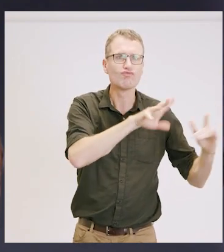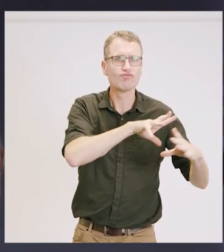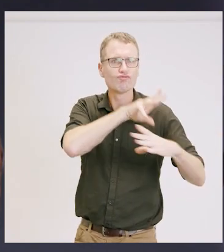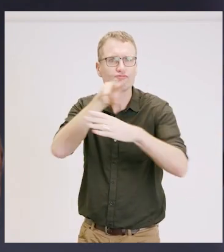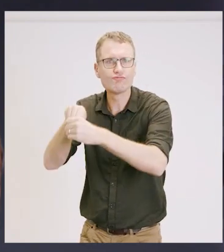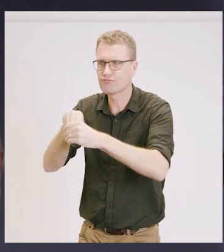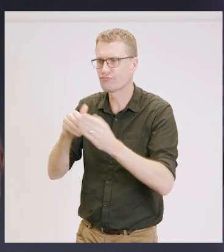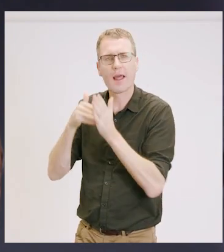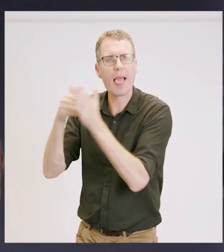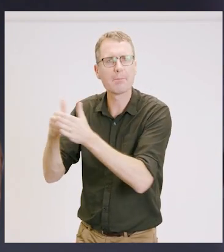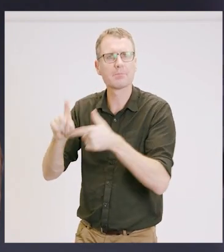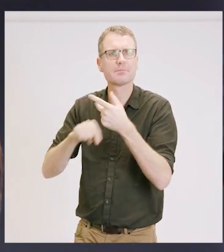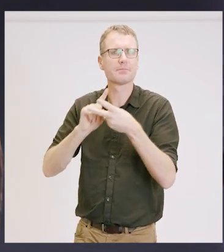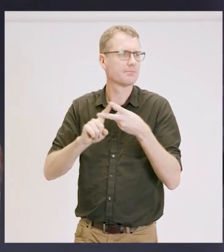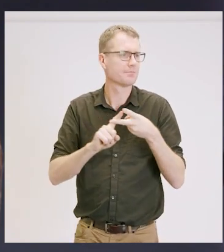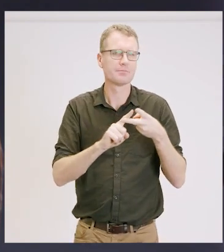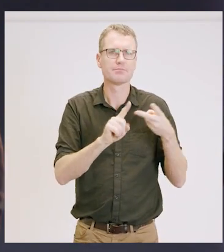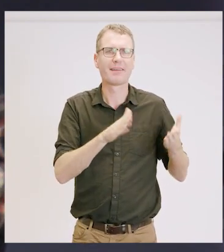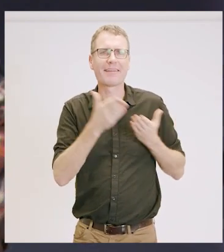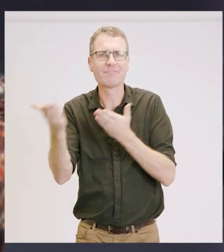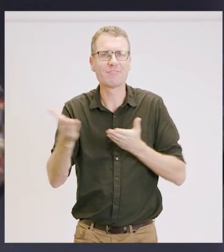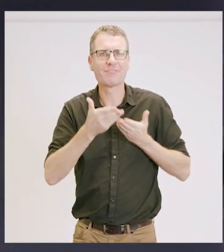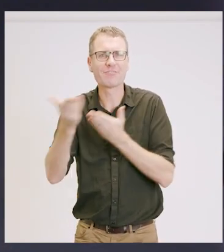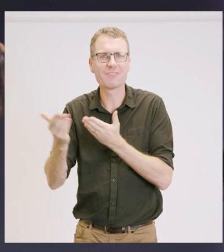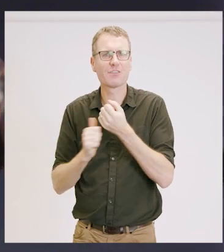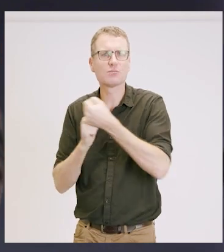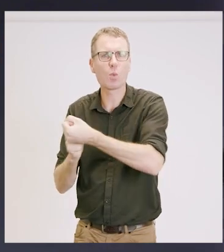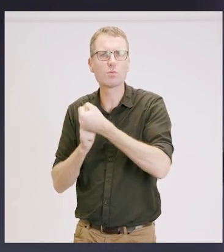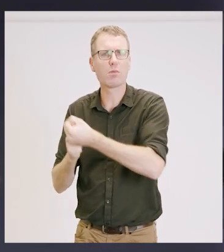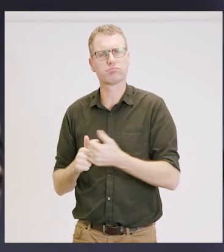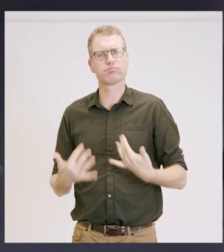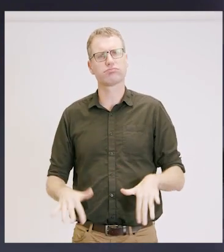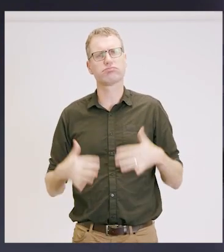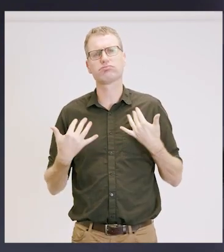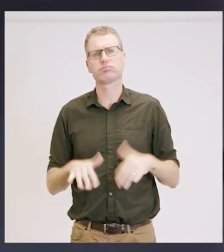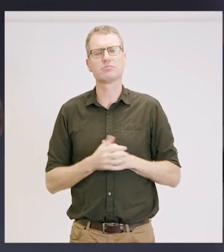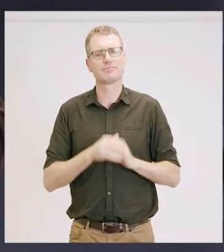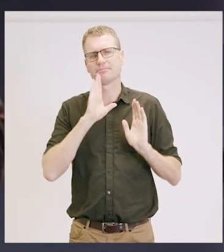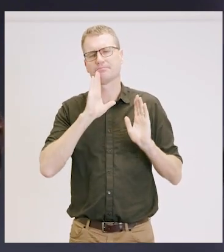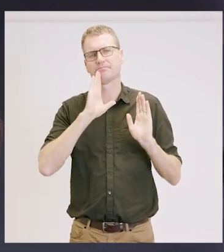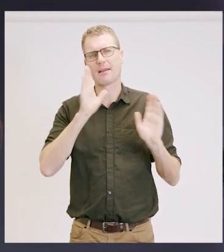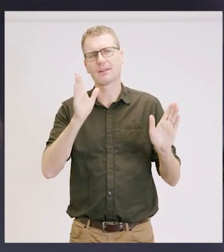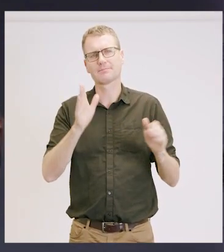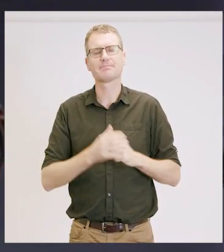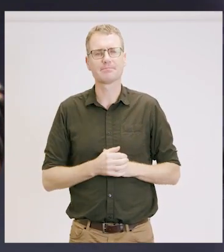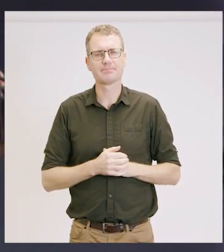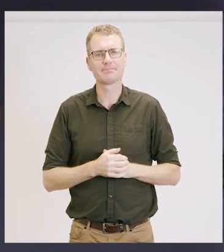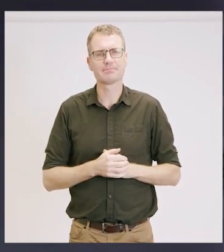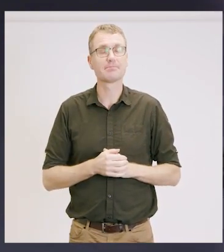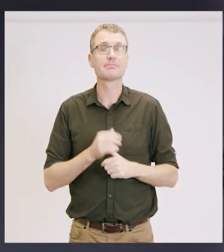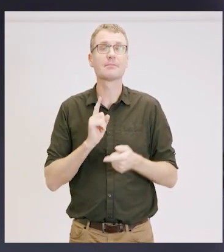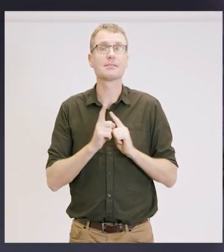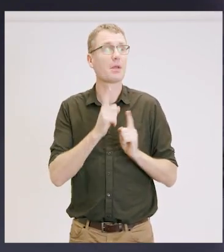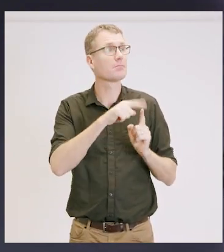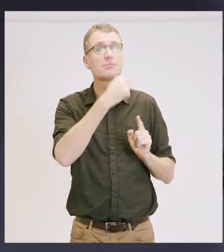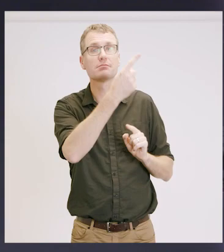trouble. And suddenly you've got a whole team of people around at their house or taking up love offerings for them or helping them in some different way. And that